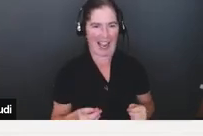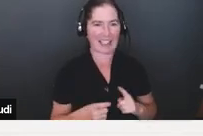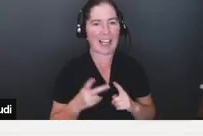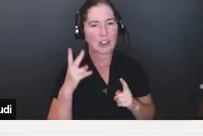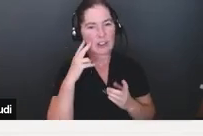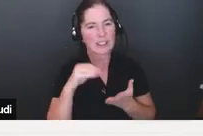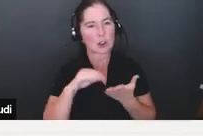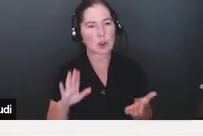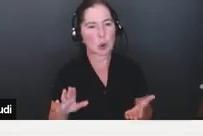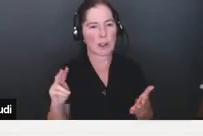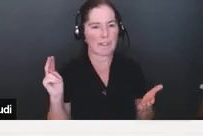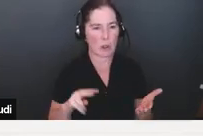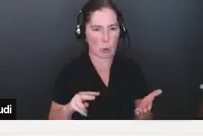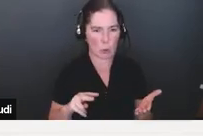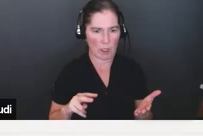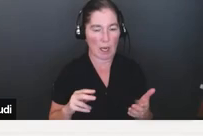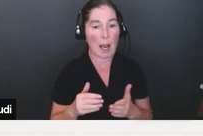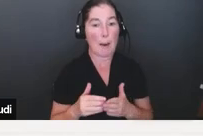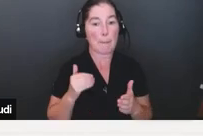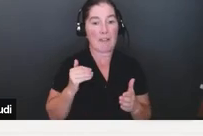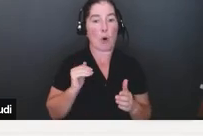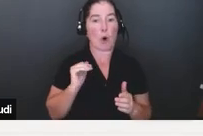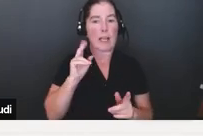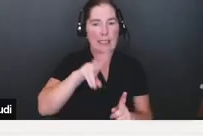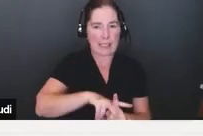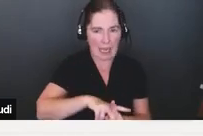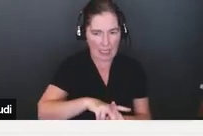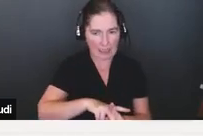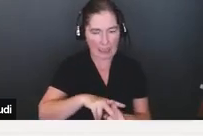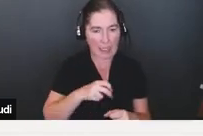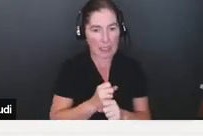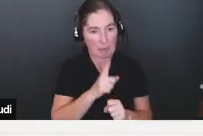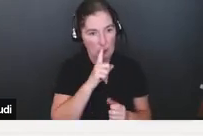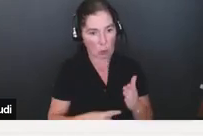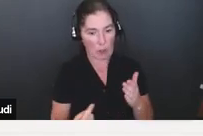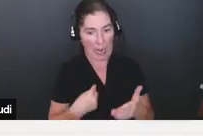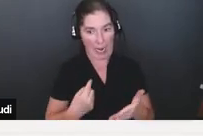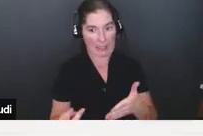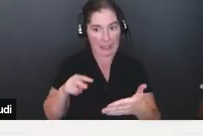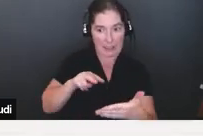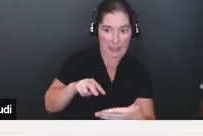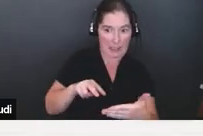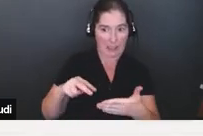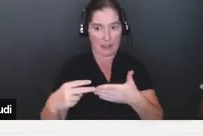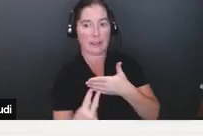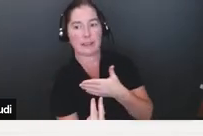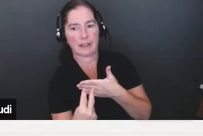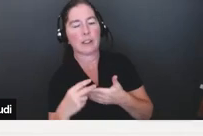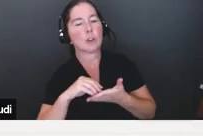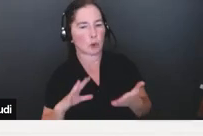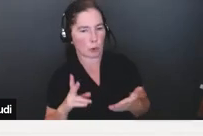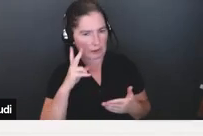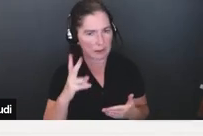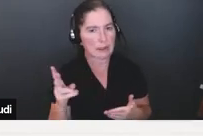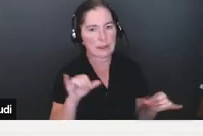view before I assign it, just to make sure that what I was seeing on my side of the screen is what I want my students to see on their